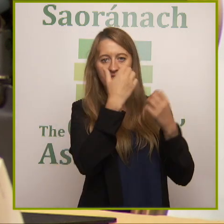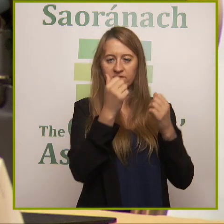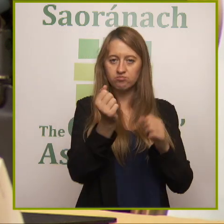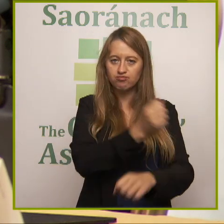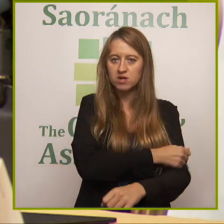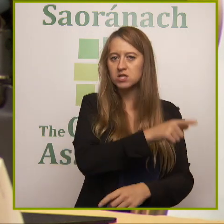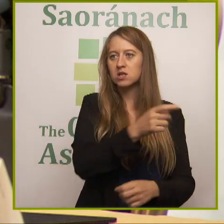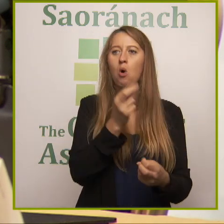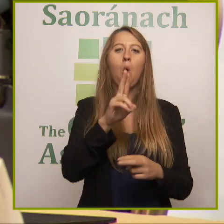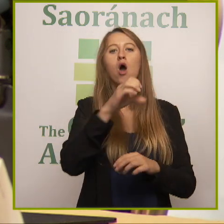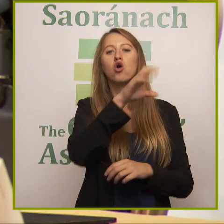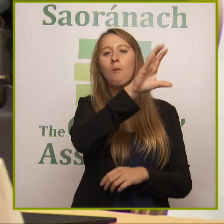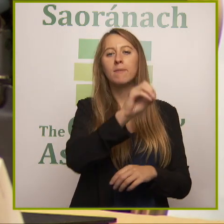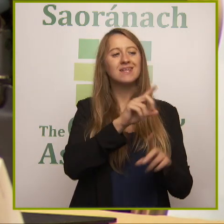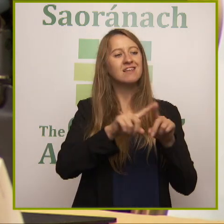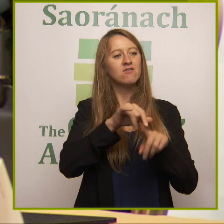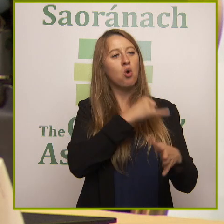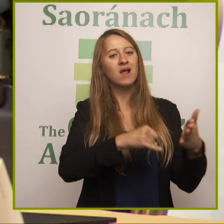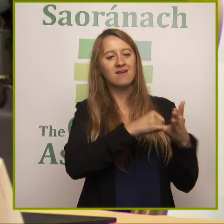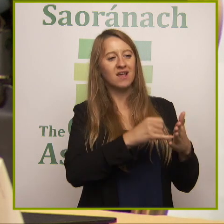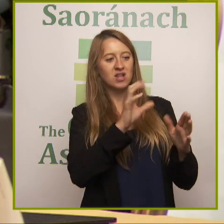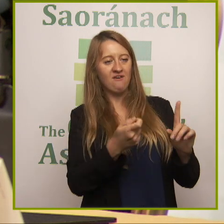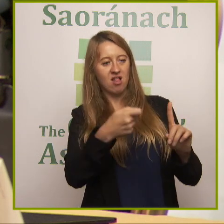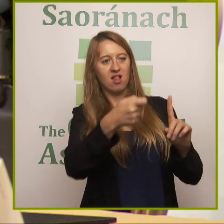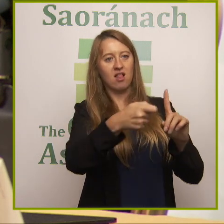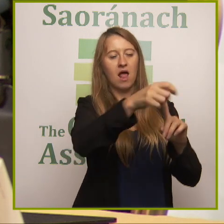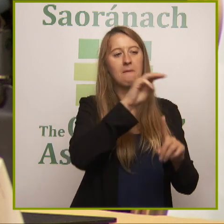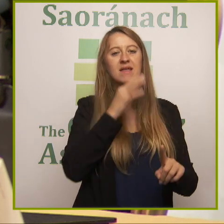in every county, maybe their Galway branch could be taken off them or something like that.